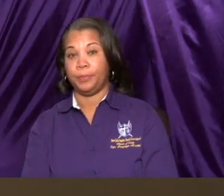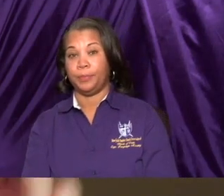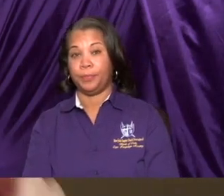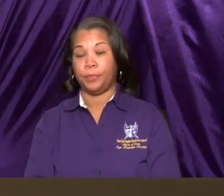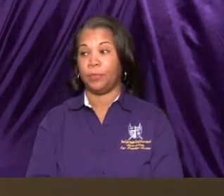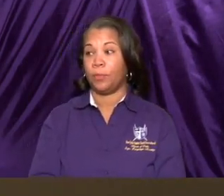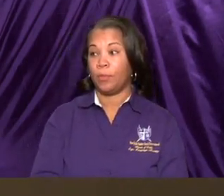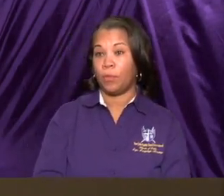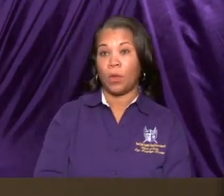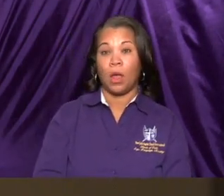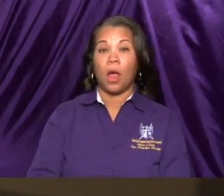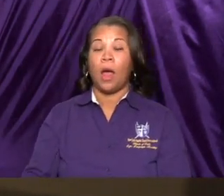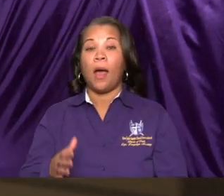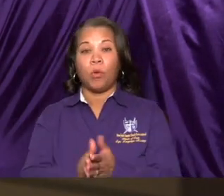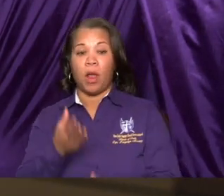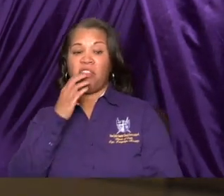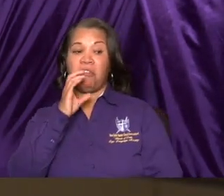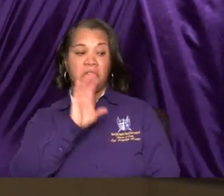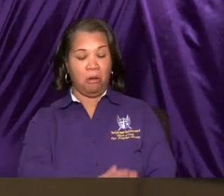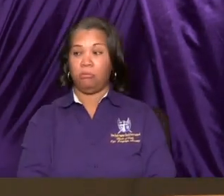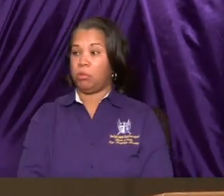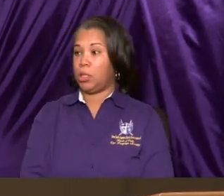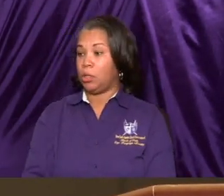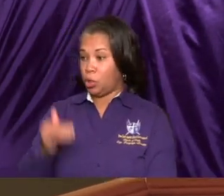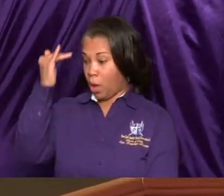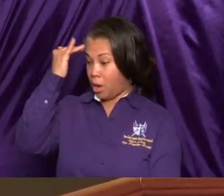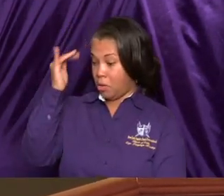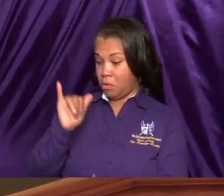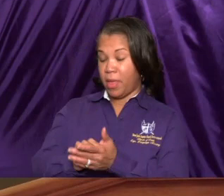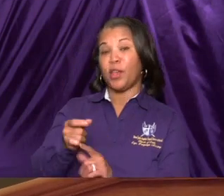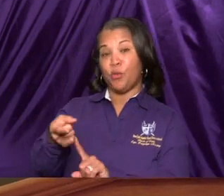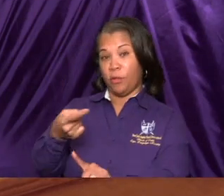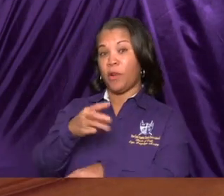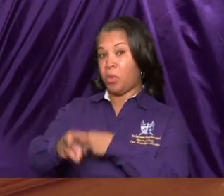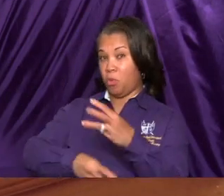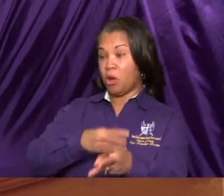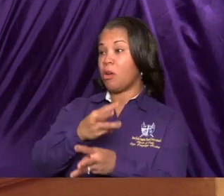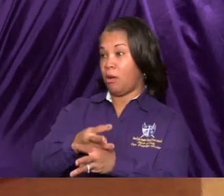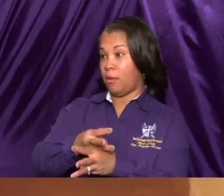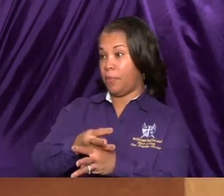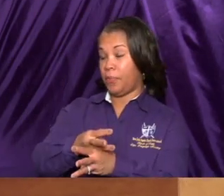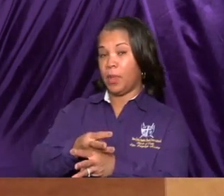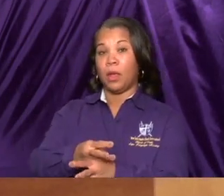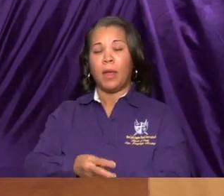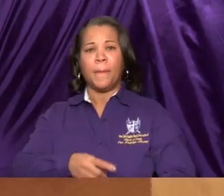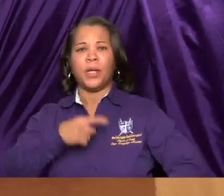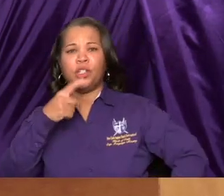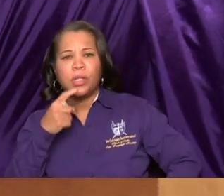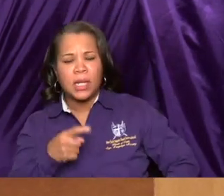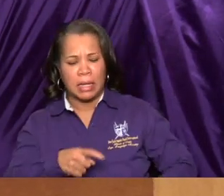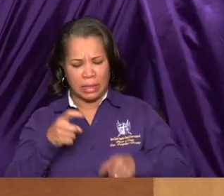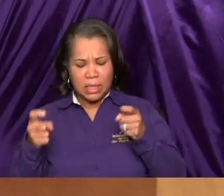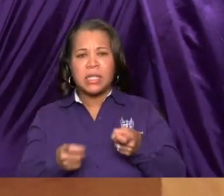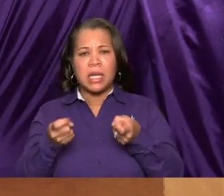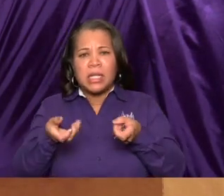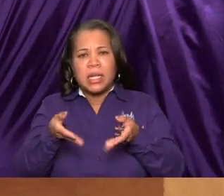I would rather you use a curse word so I know that you're from the world. But the fact that you said sin lets me know